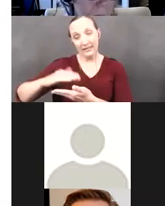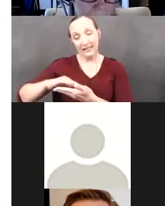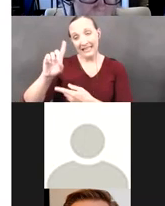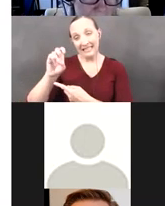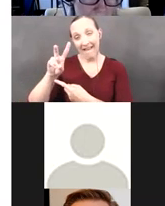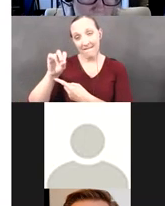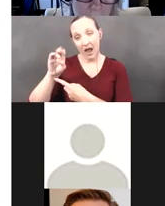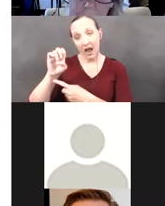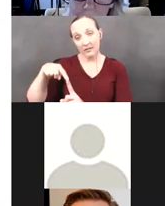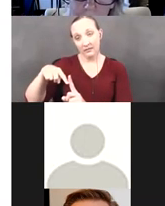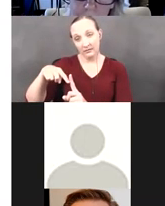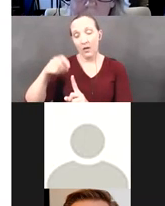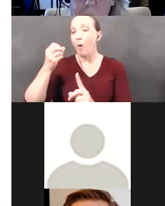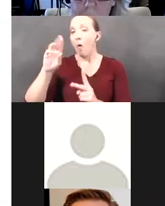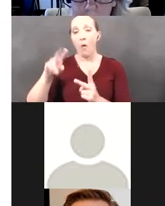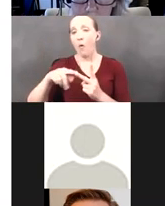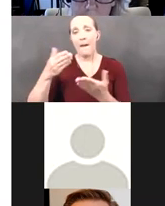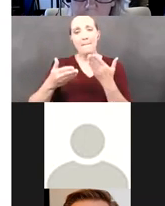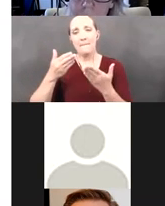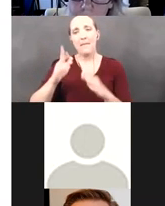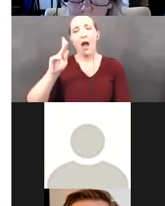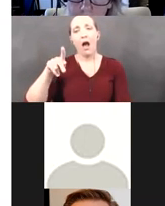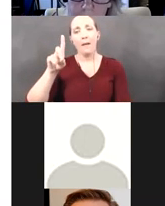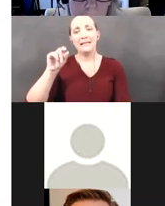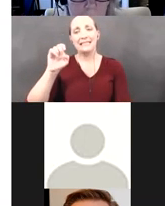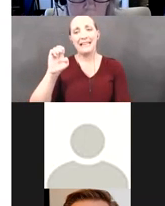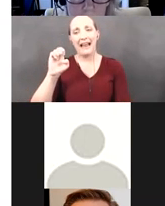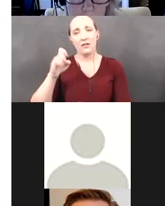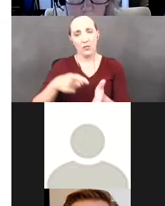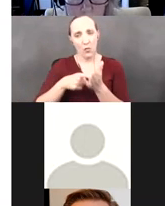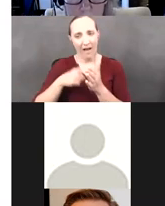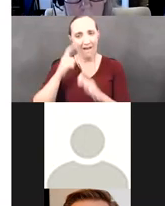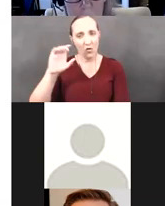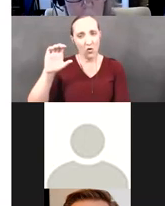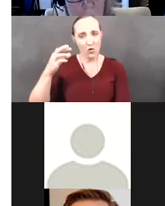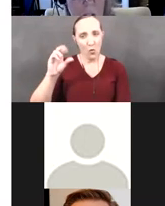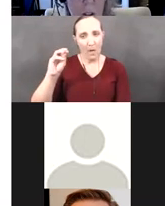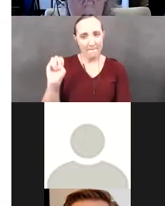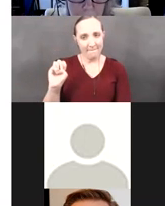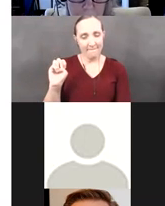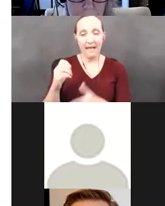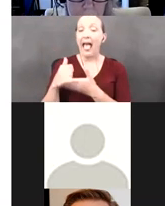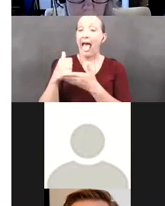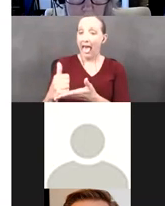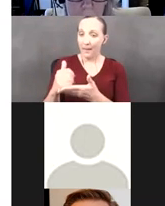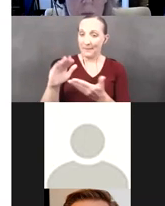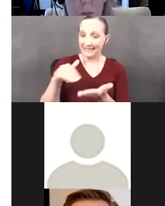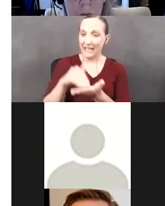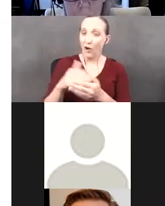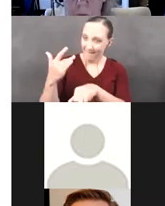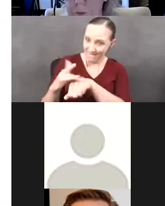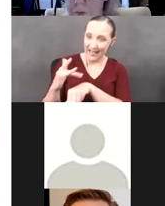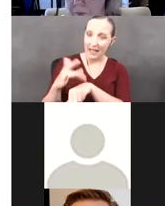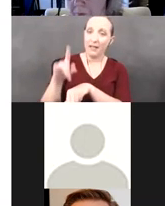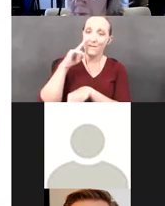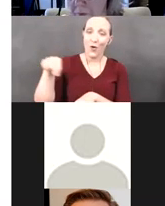issue, or dispositivo, they tal might vez need puede to ser un update problema con el Chrome. dispositivo, The tienen Help que Center actualizar and Chrome. Helpline Y is available for la students línea as de well. ayuda We've